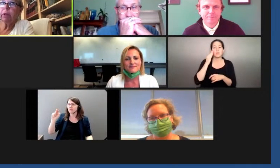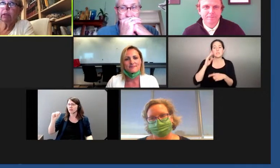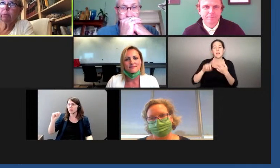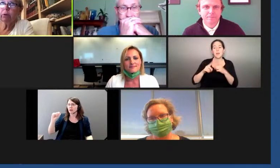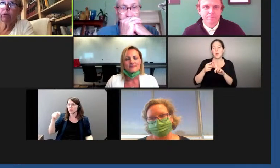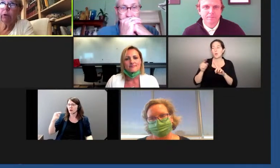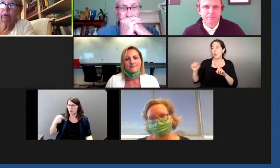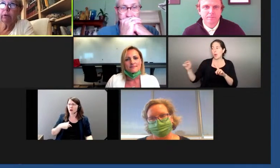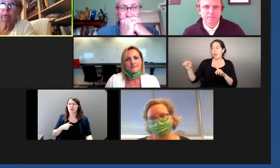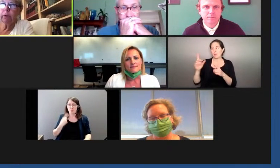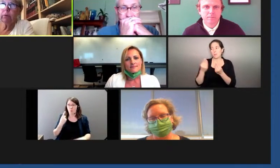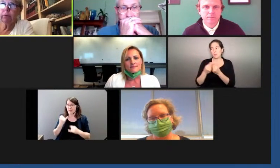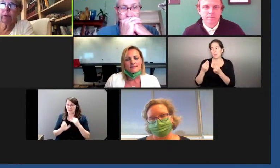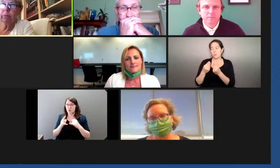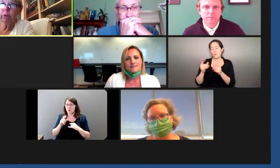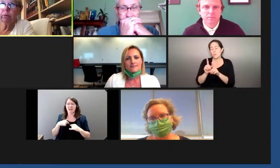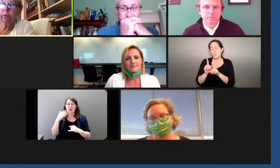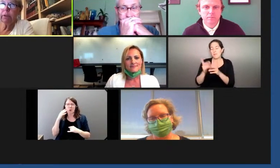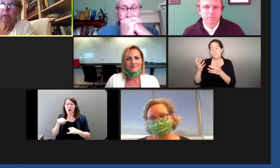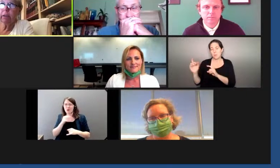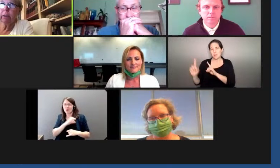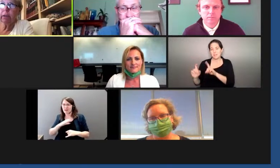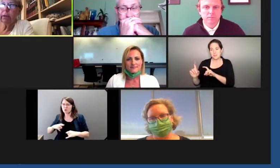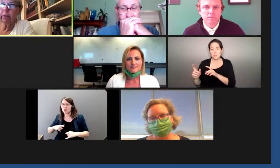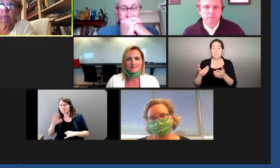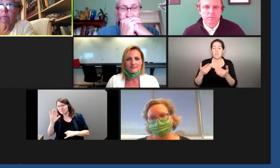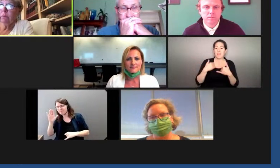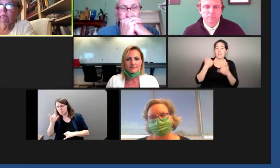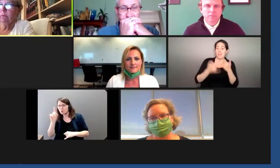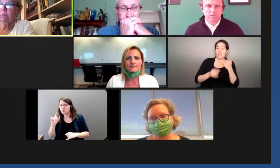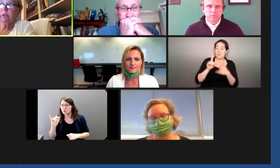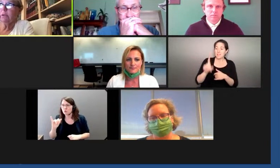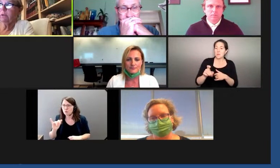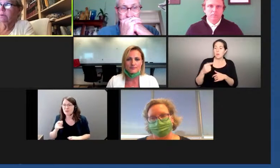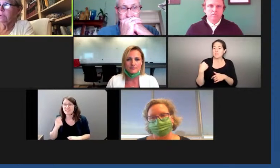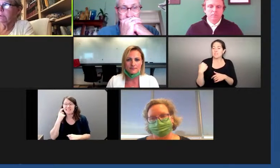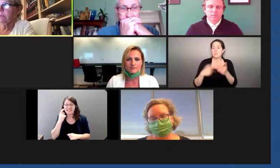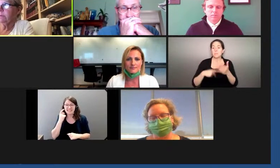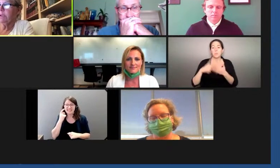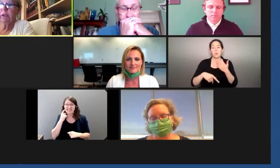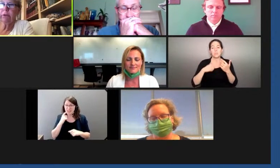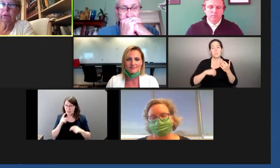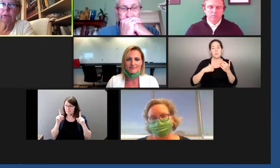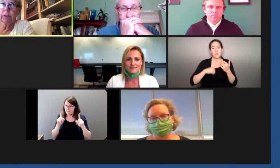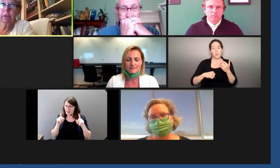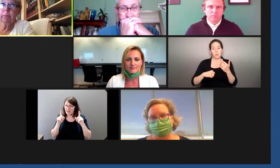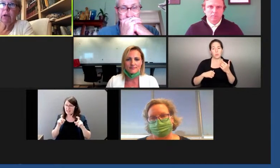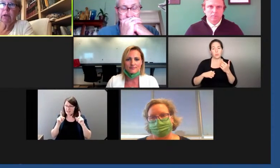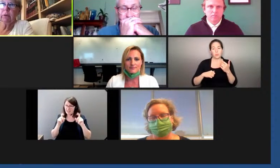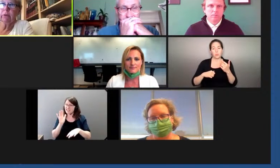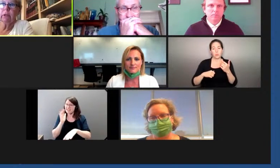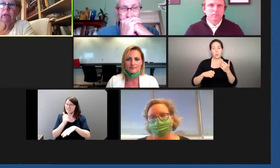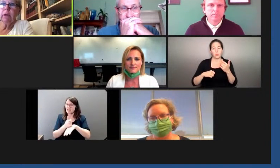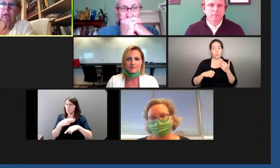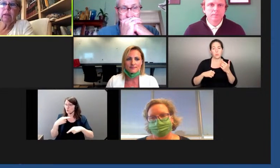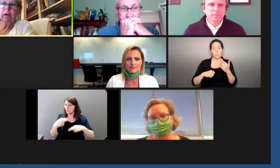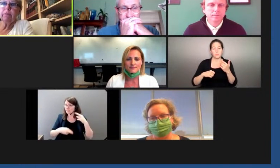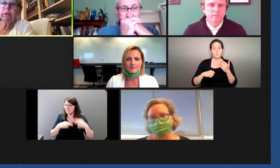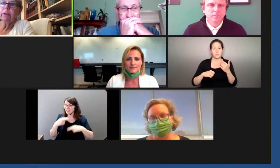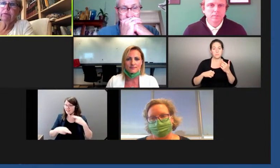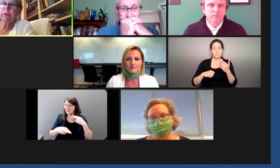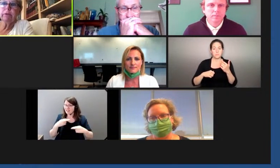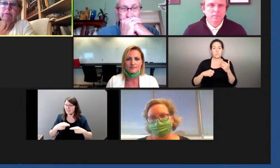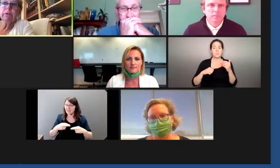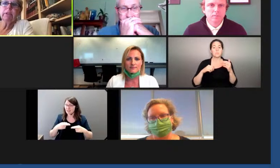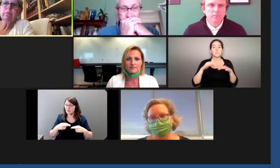recent pilot project of putting recycling bins or containers in parks, I'm